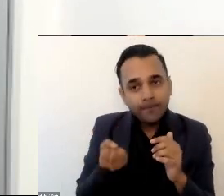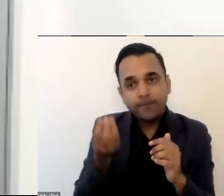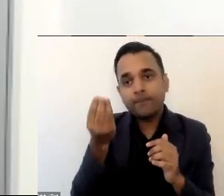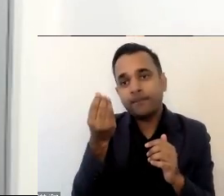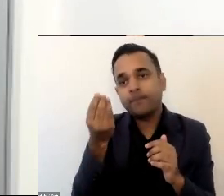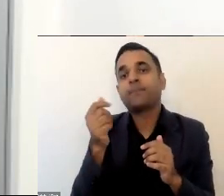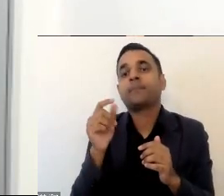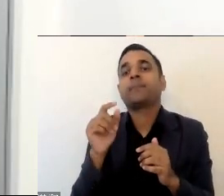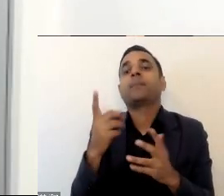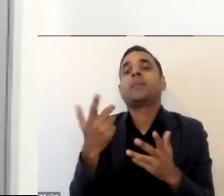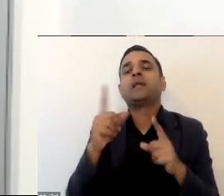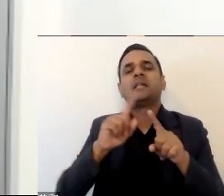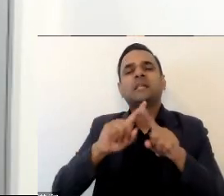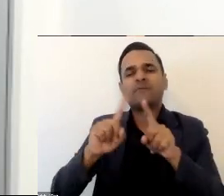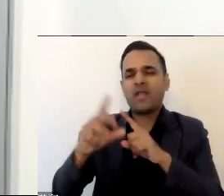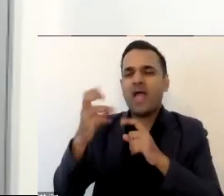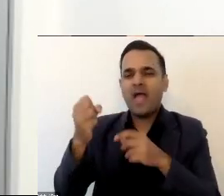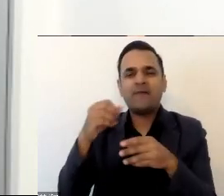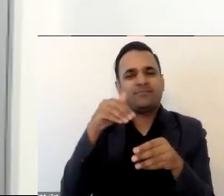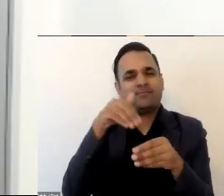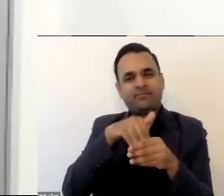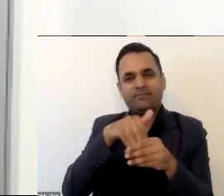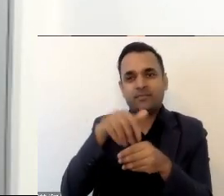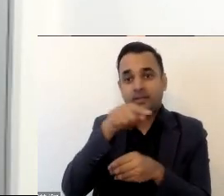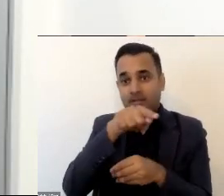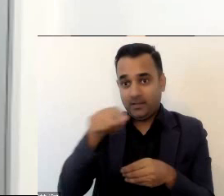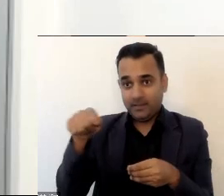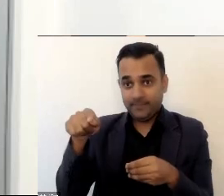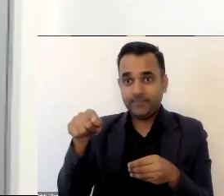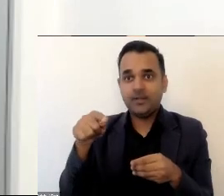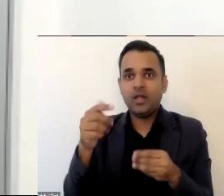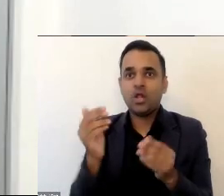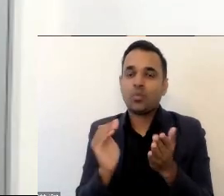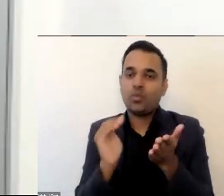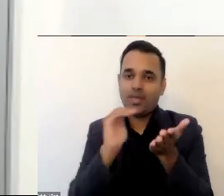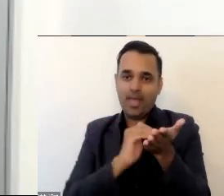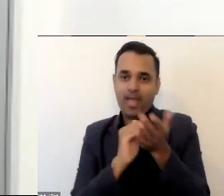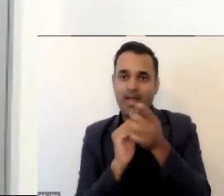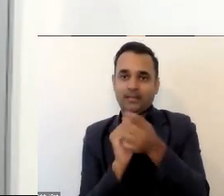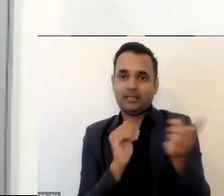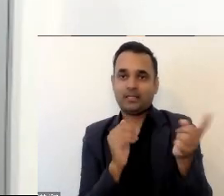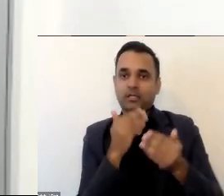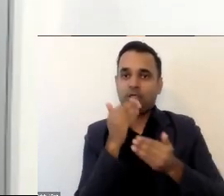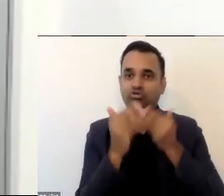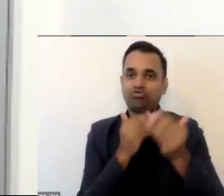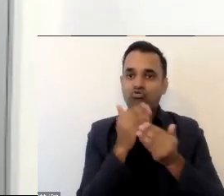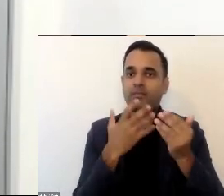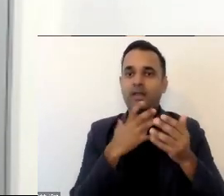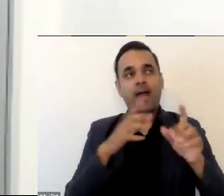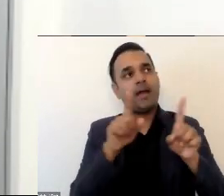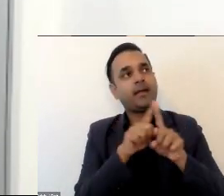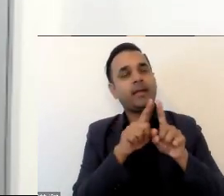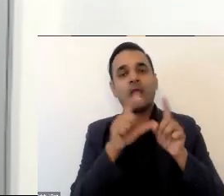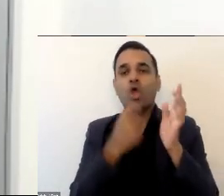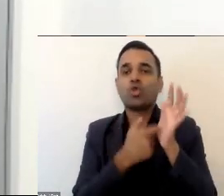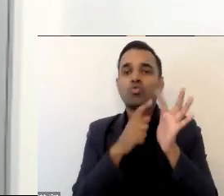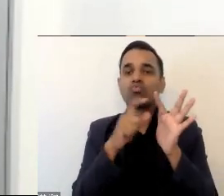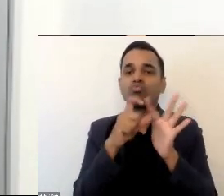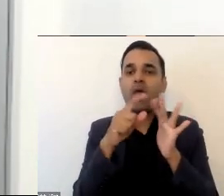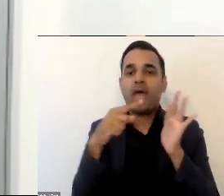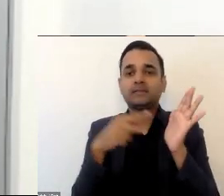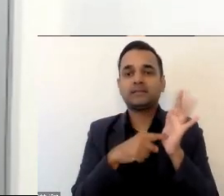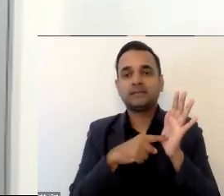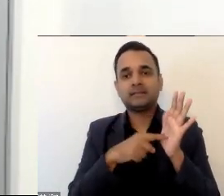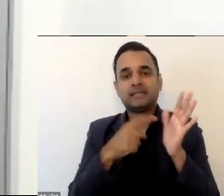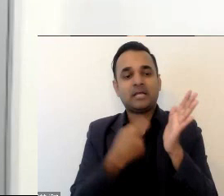here are the customers who are going to be most profitable. Here's the group we're going to offer the best products to. And so we looked